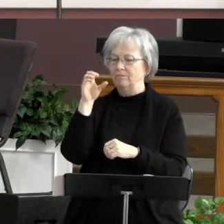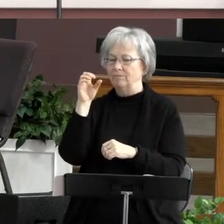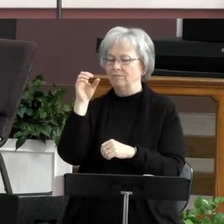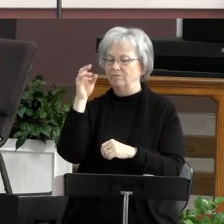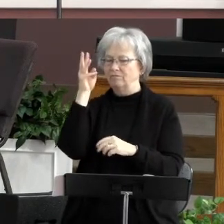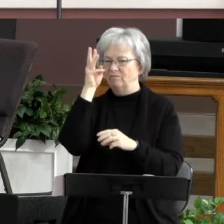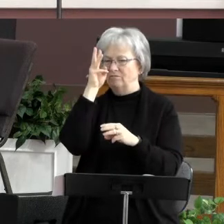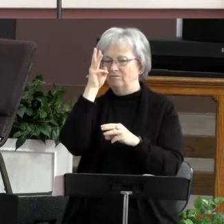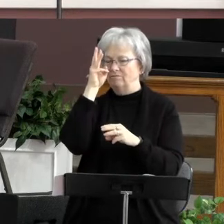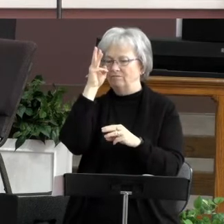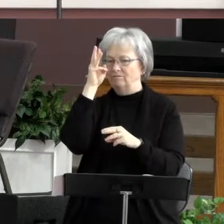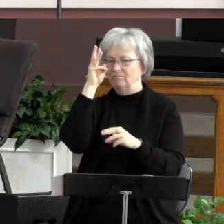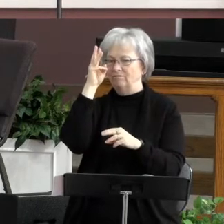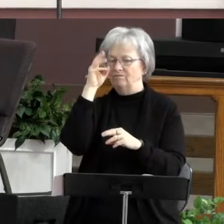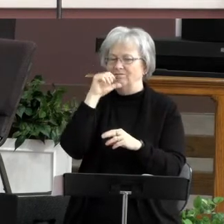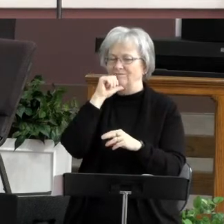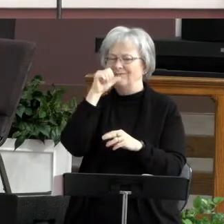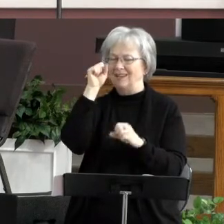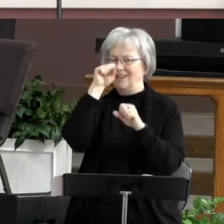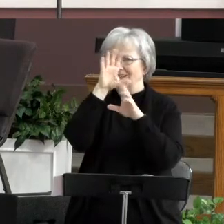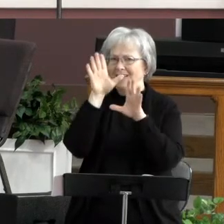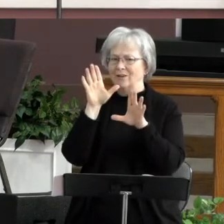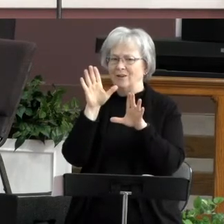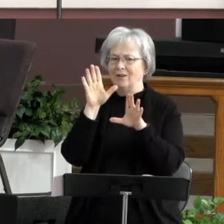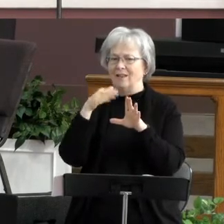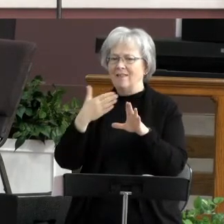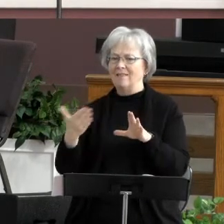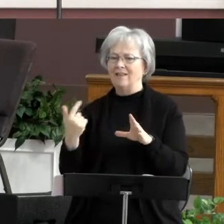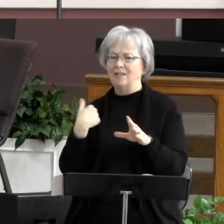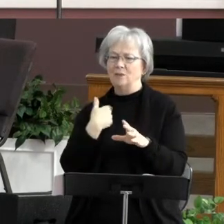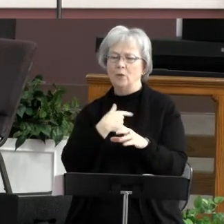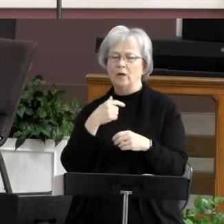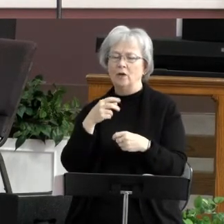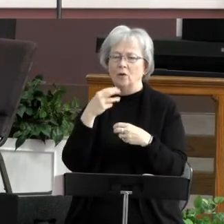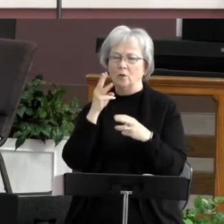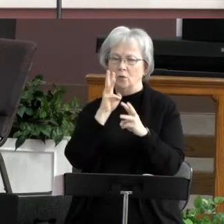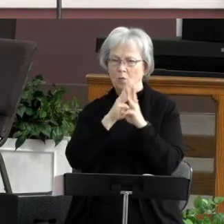when I think about the things that we're worrying about.